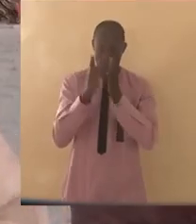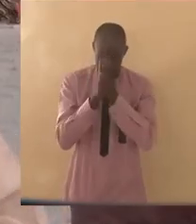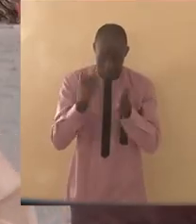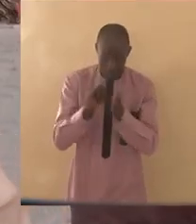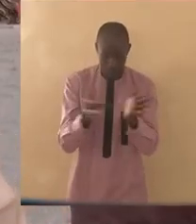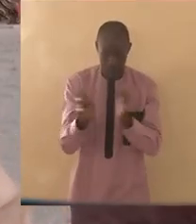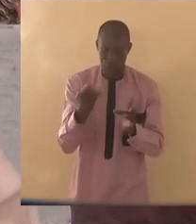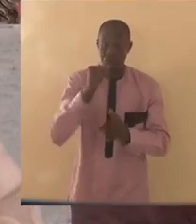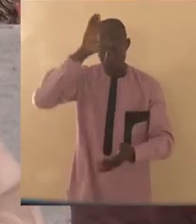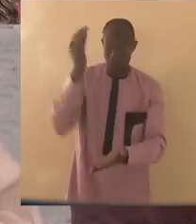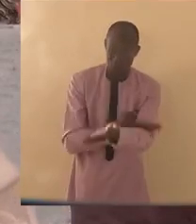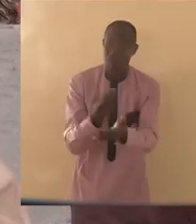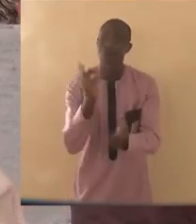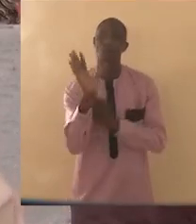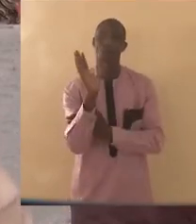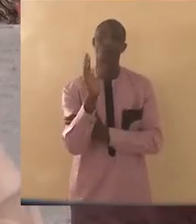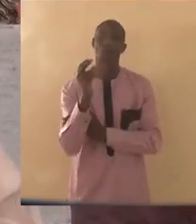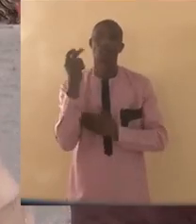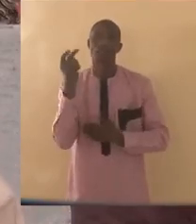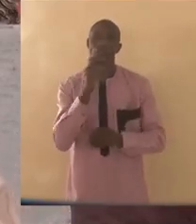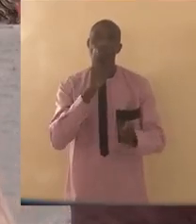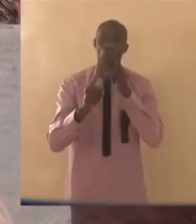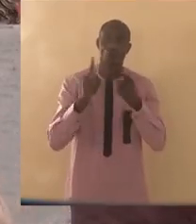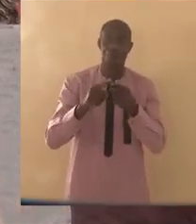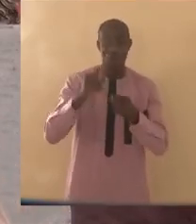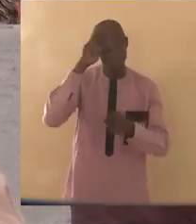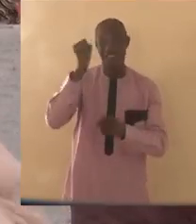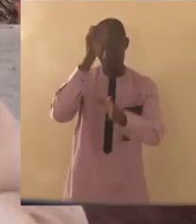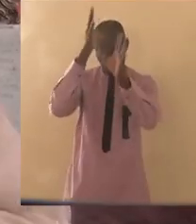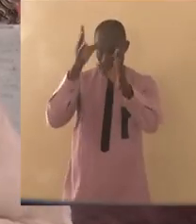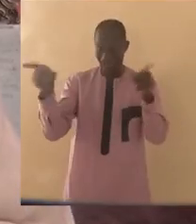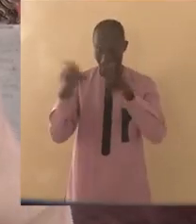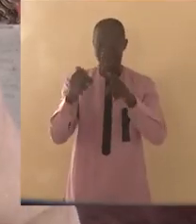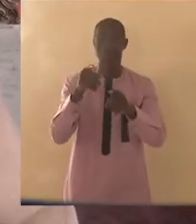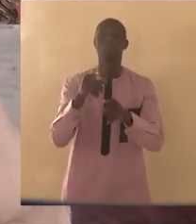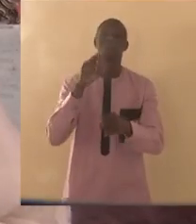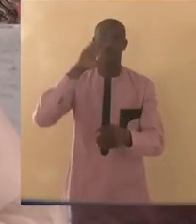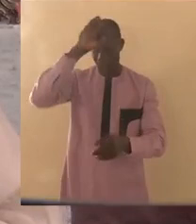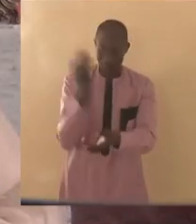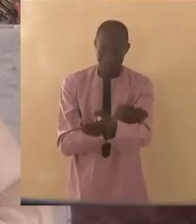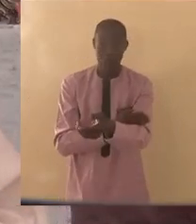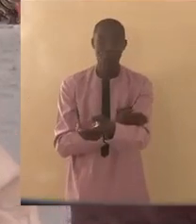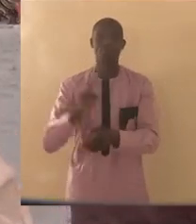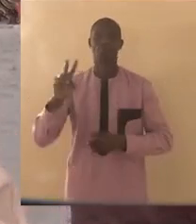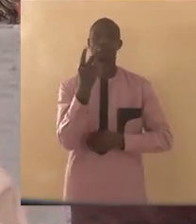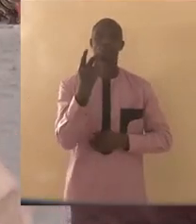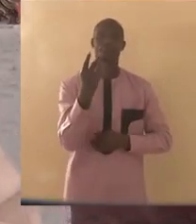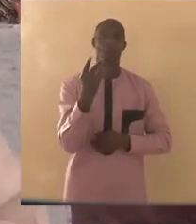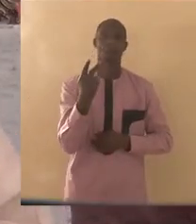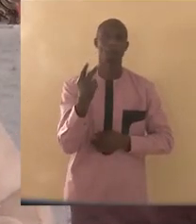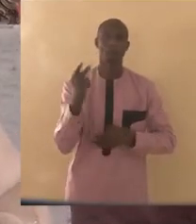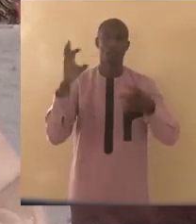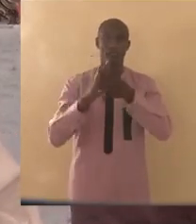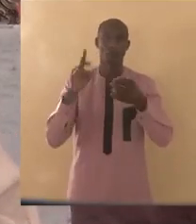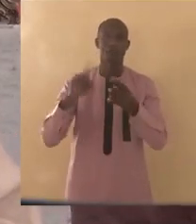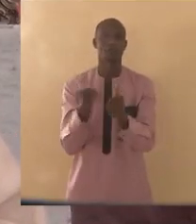that Jesus is Son of God. Yes. He spoke to his father as a son speaks to a father. Yes? And the second one is, which is